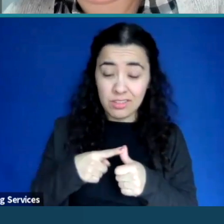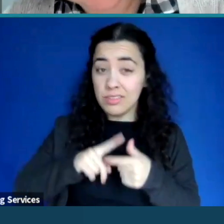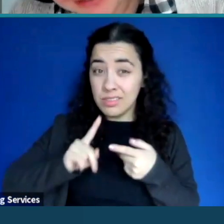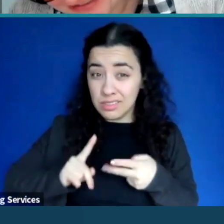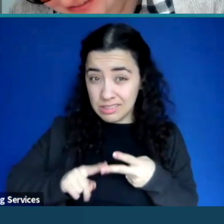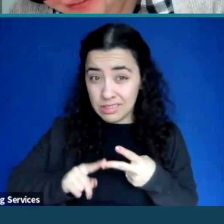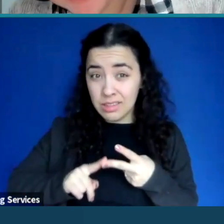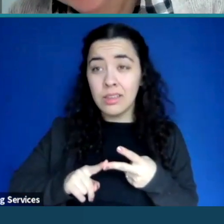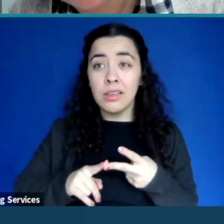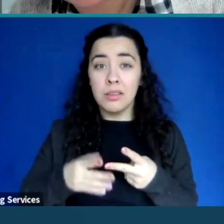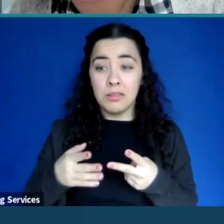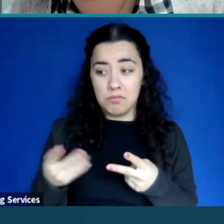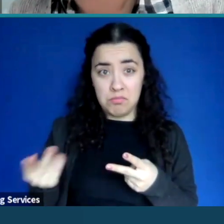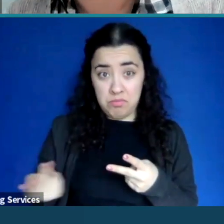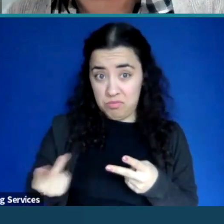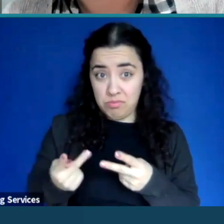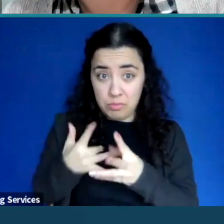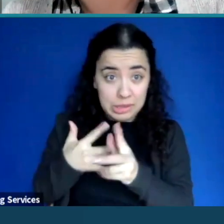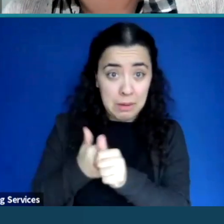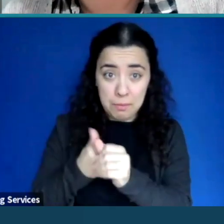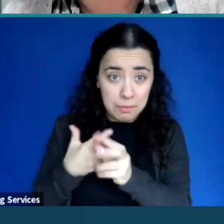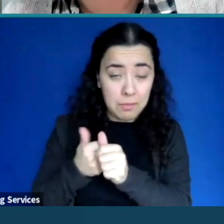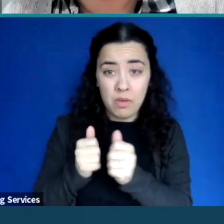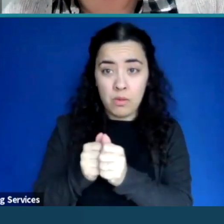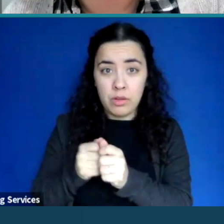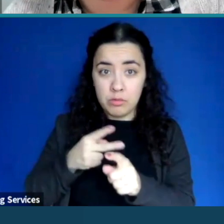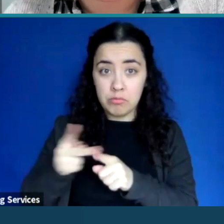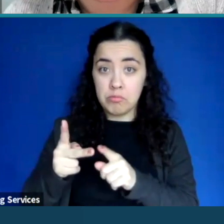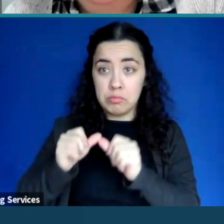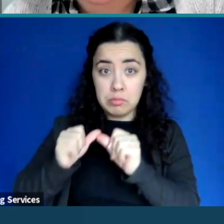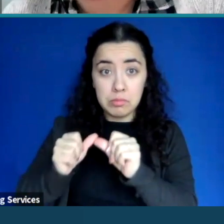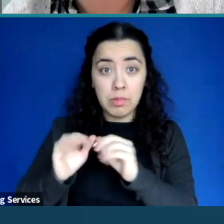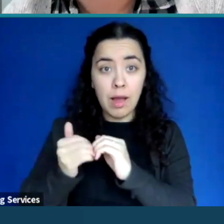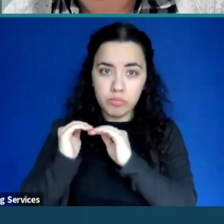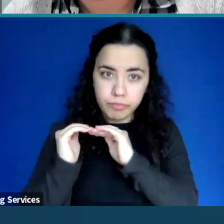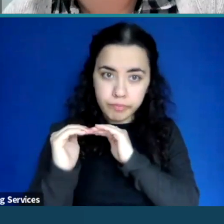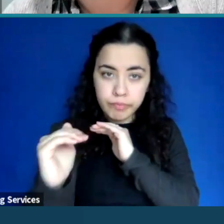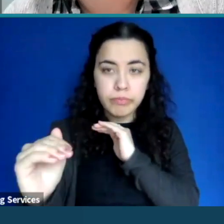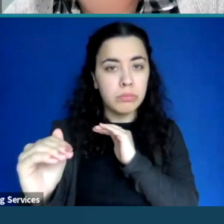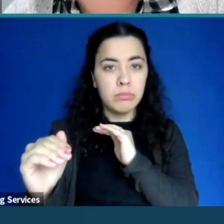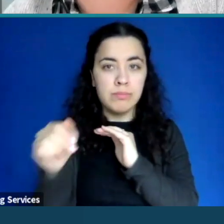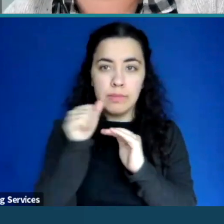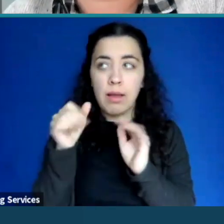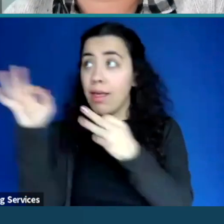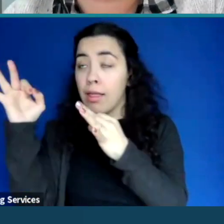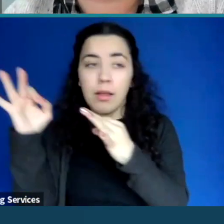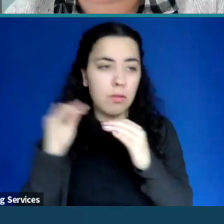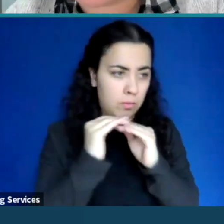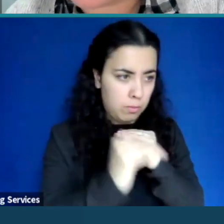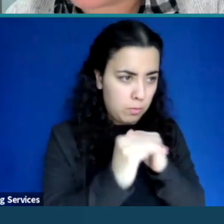two, because we keep up with his professionalism by consistency.